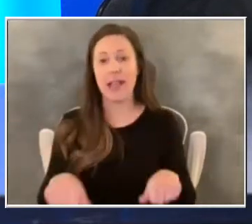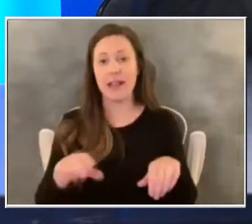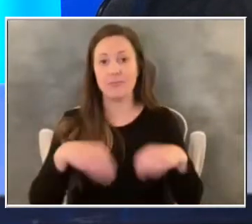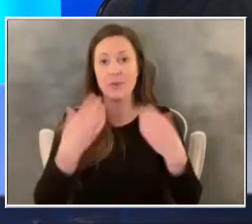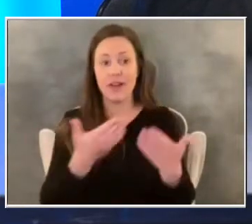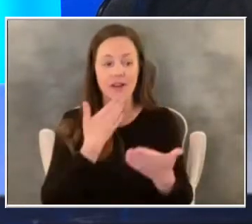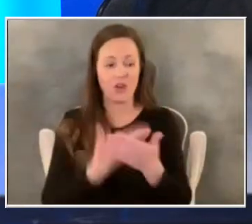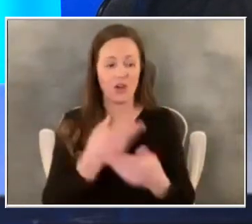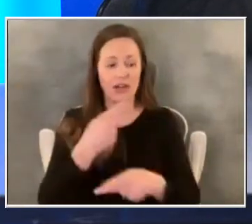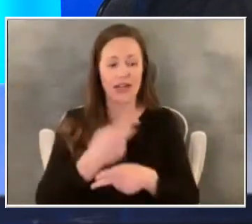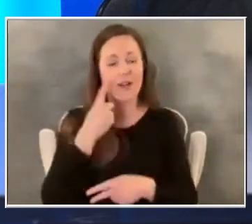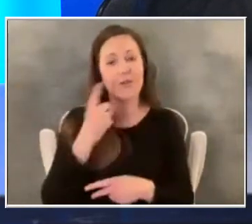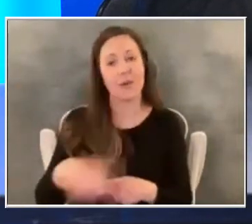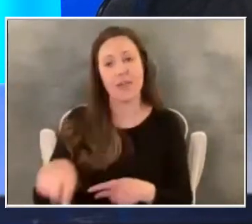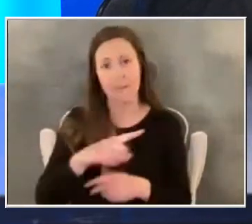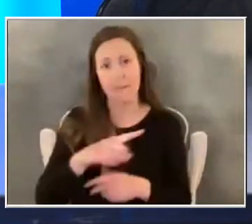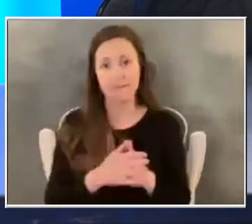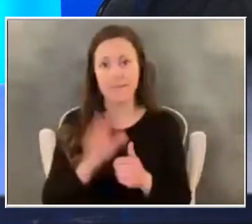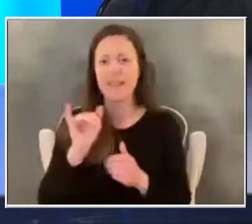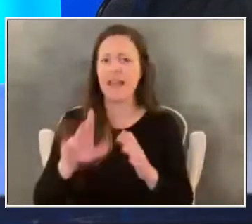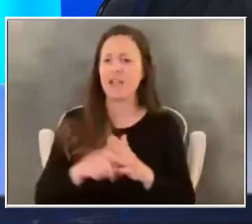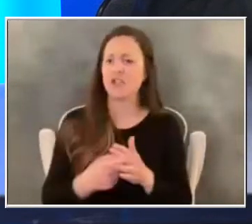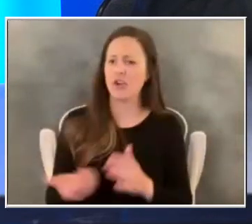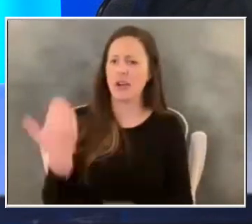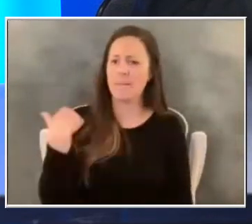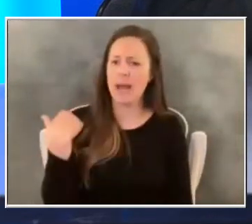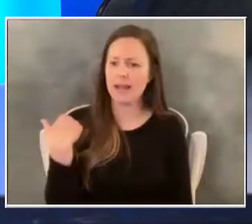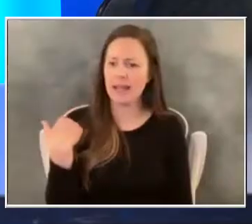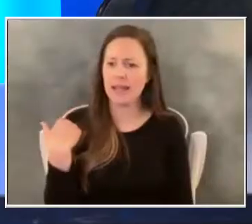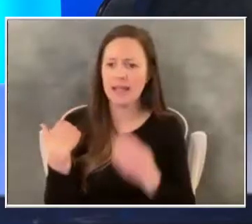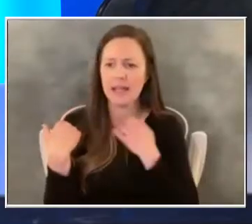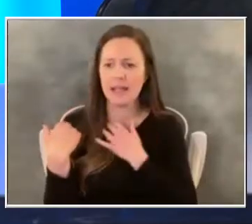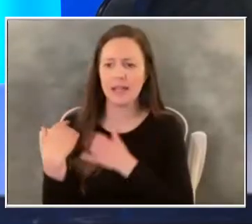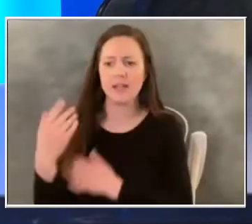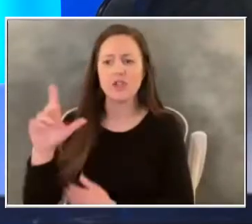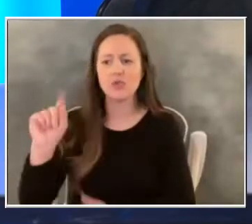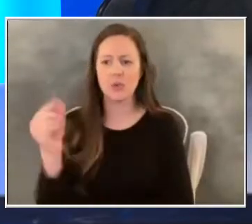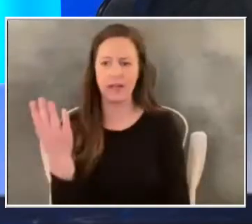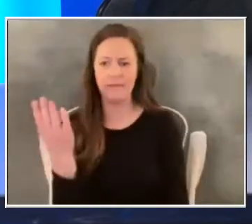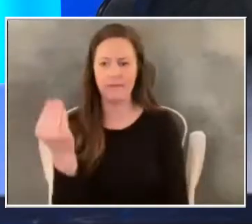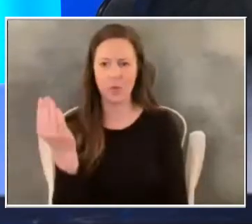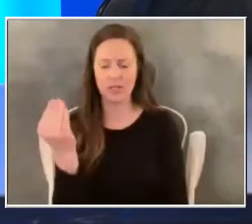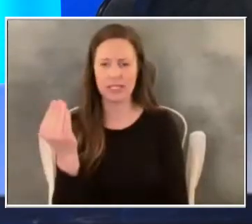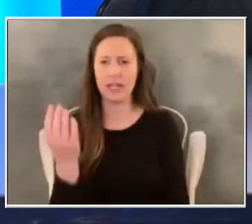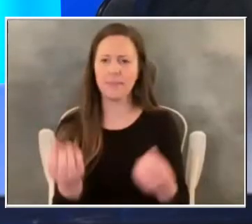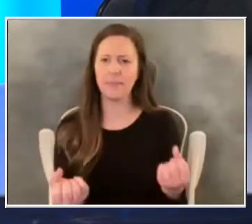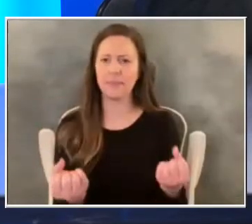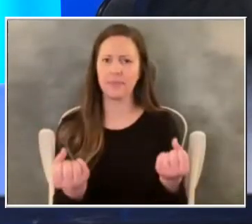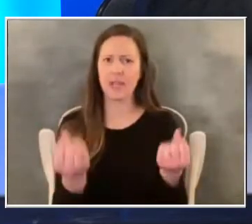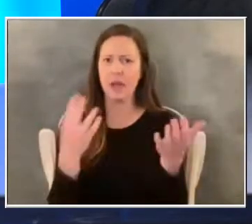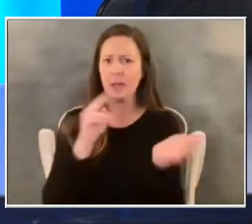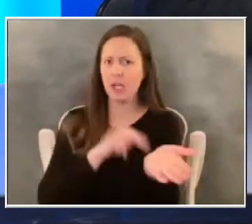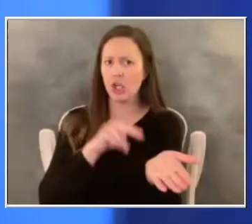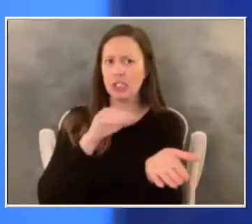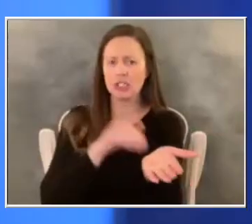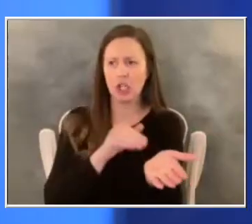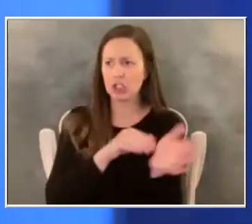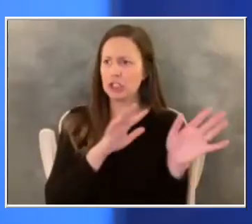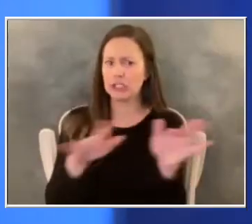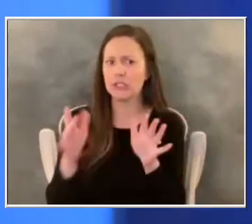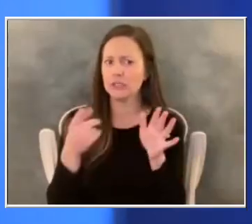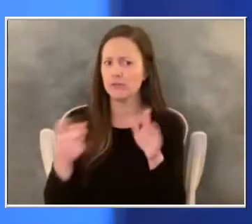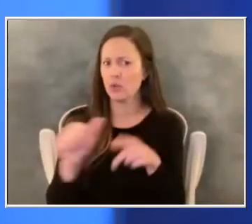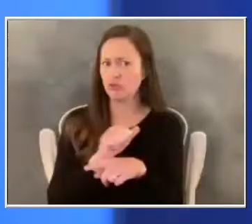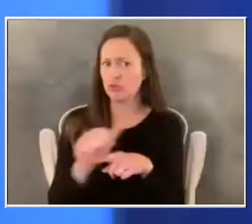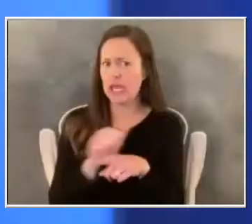started back, the Care Collaborative started back in 2014. How many providers have you trained for? We have trained